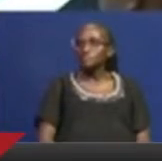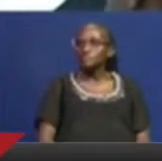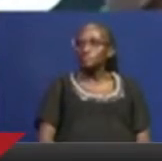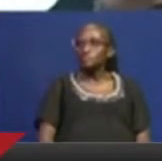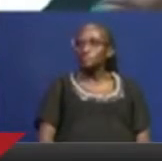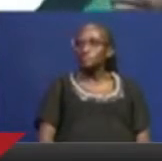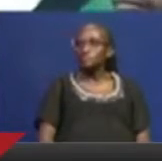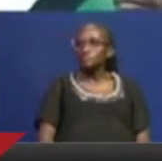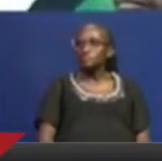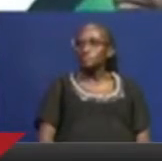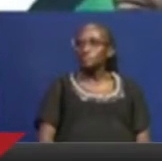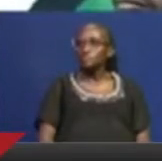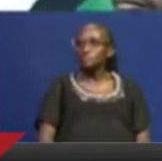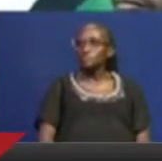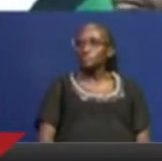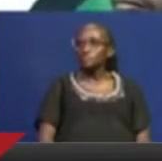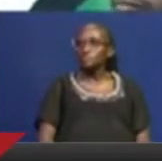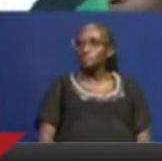Paul Katana.